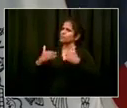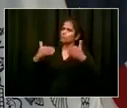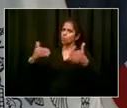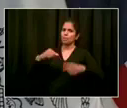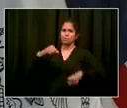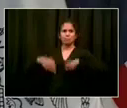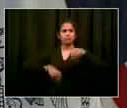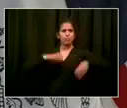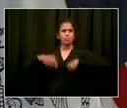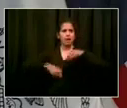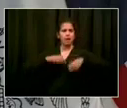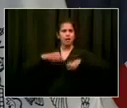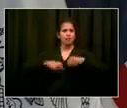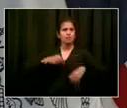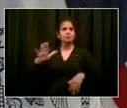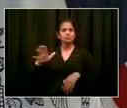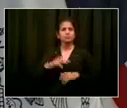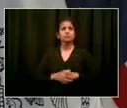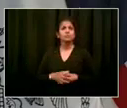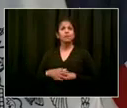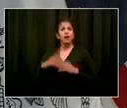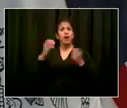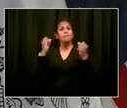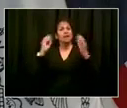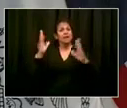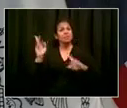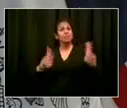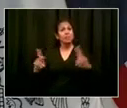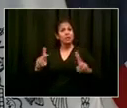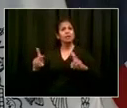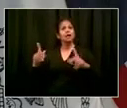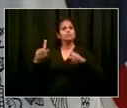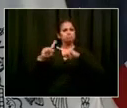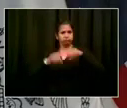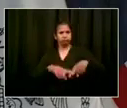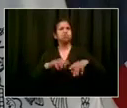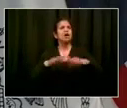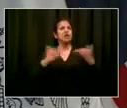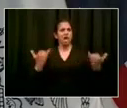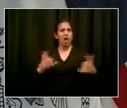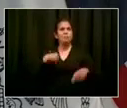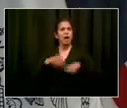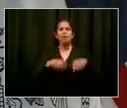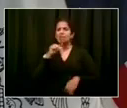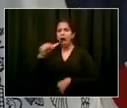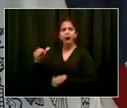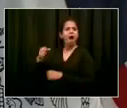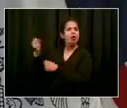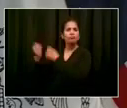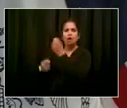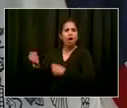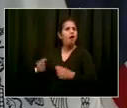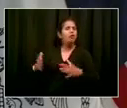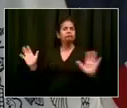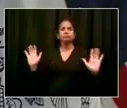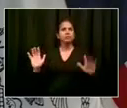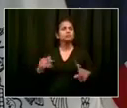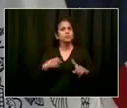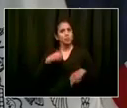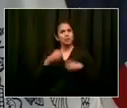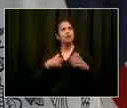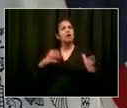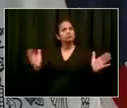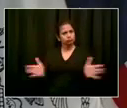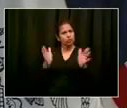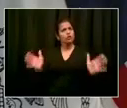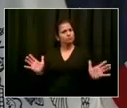a crowded city, a lot has been done to try and improve the experience and the safety for bike riders and for pedestrians. That's